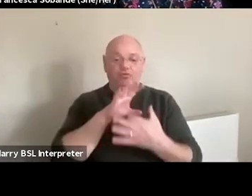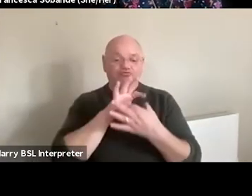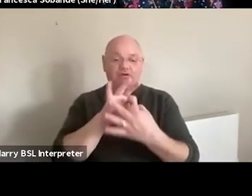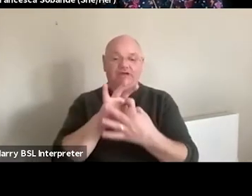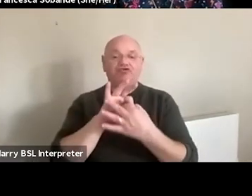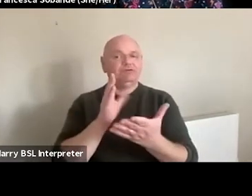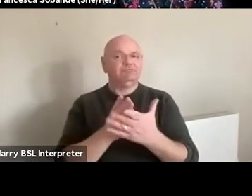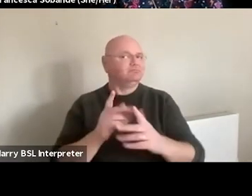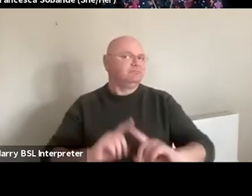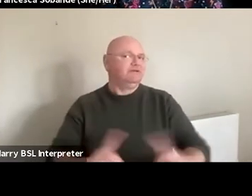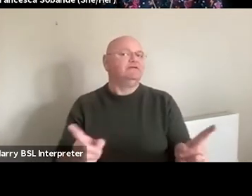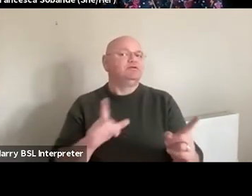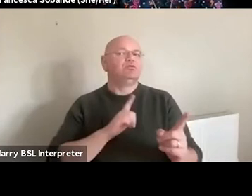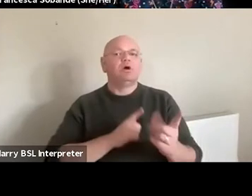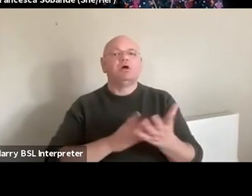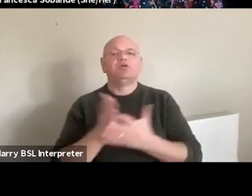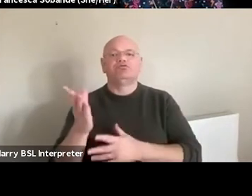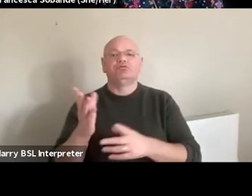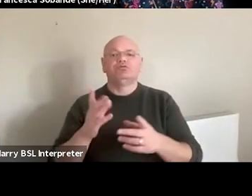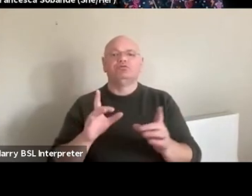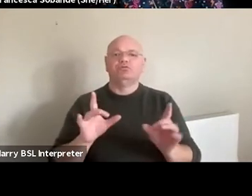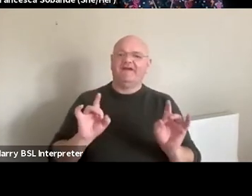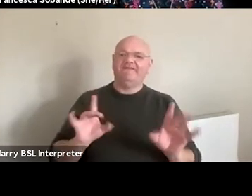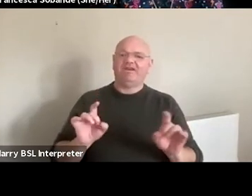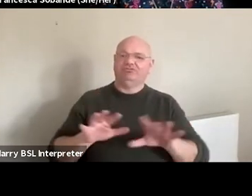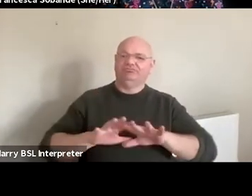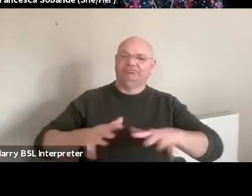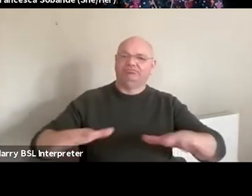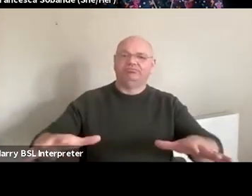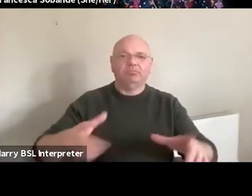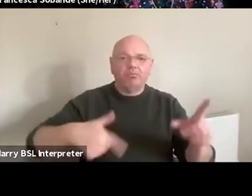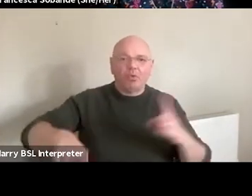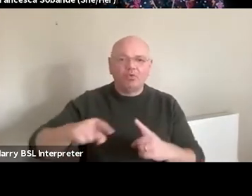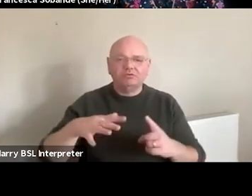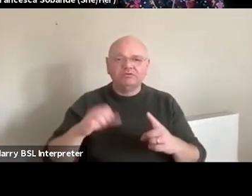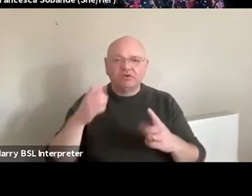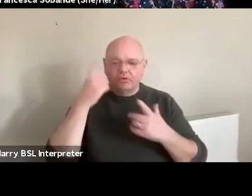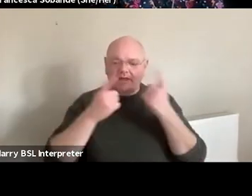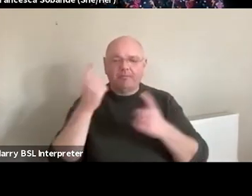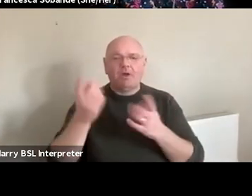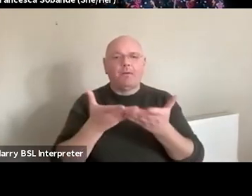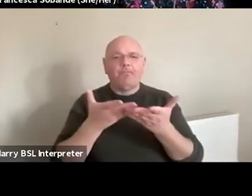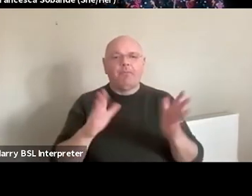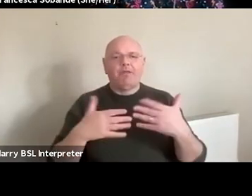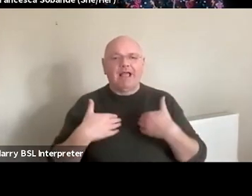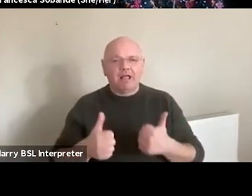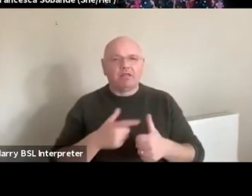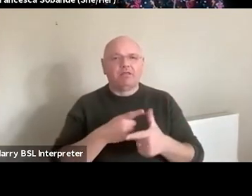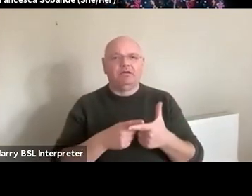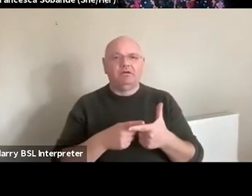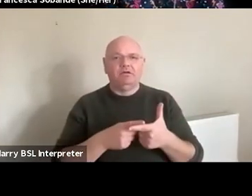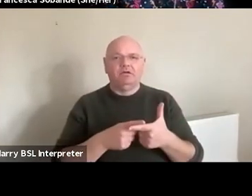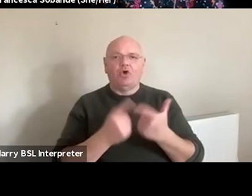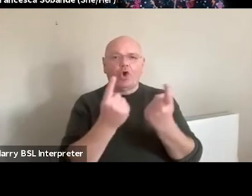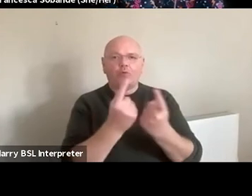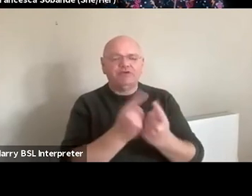now in this pandemic, and thinking about public health, thinking about even touching things that are outside. And in order